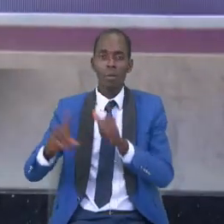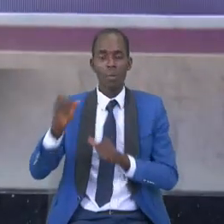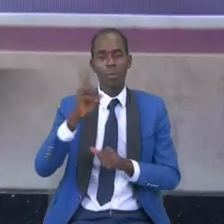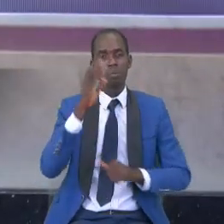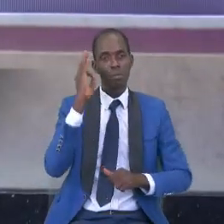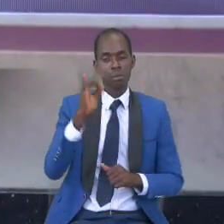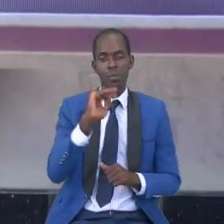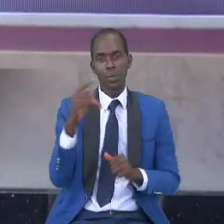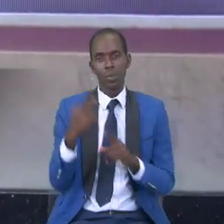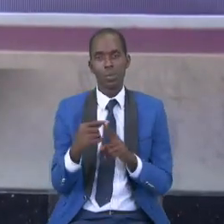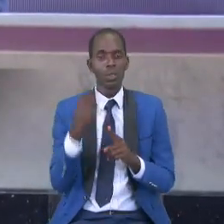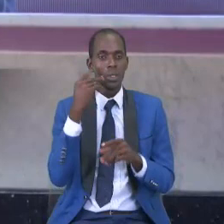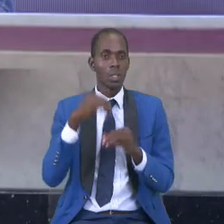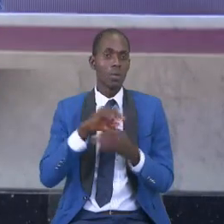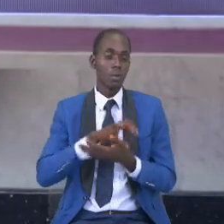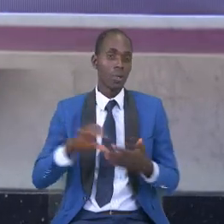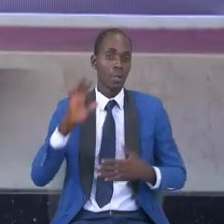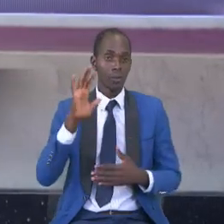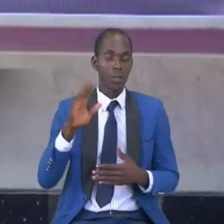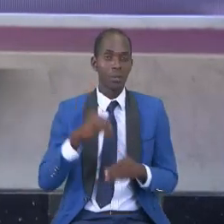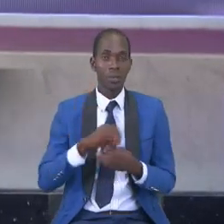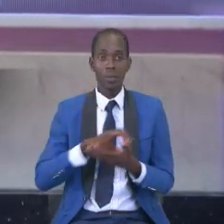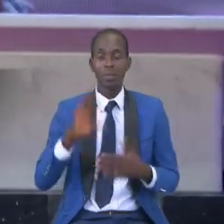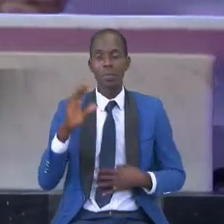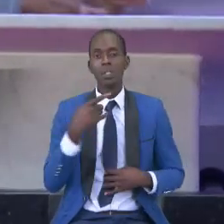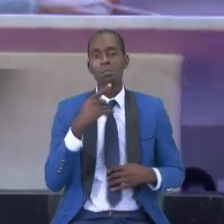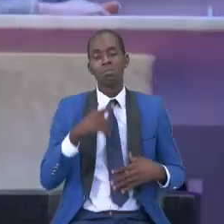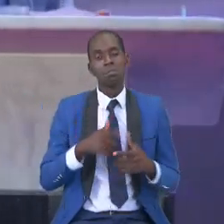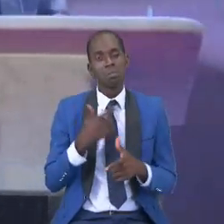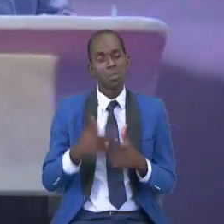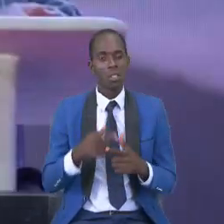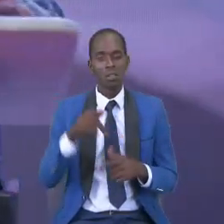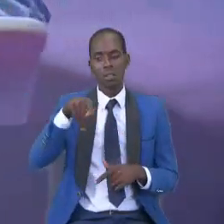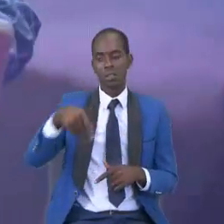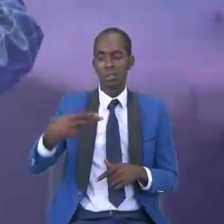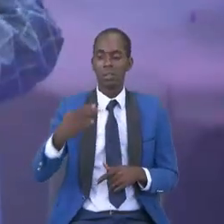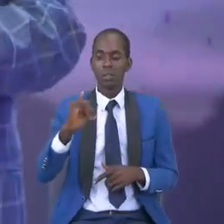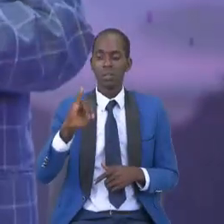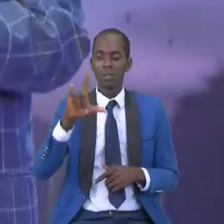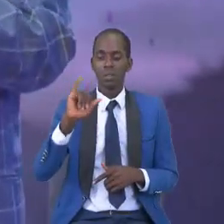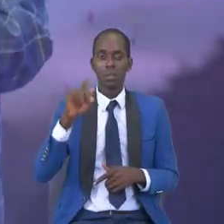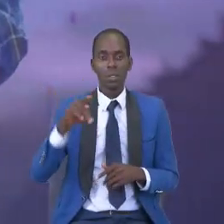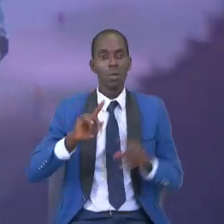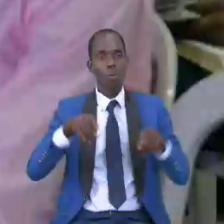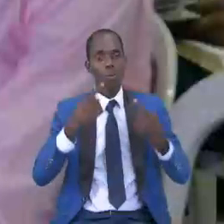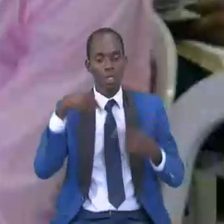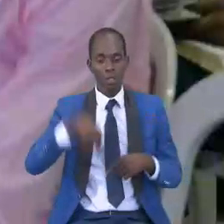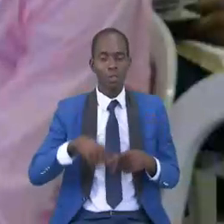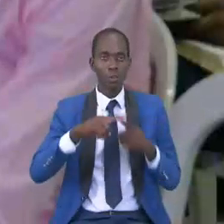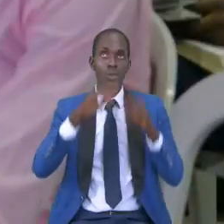We're told in verse 5, it says, then Philip went down to the city of